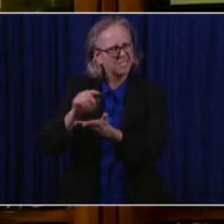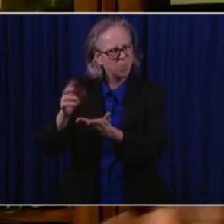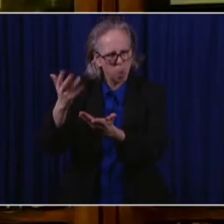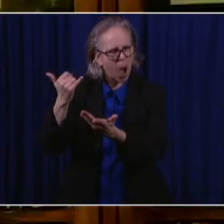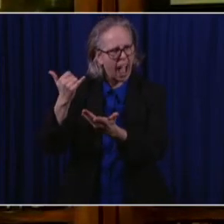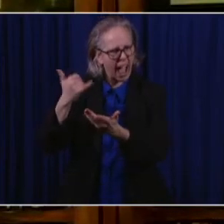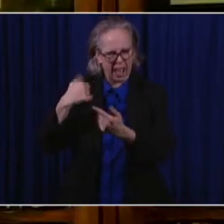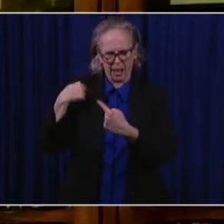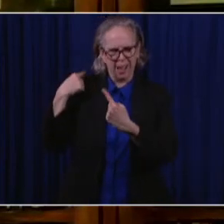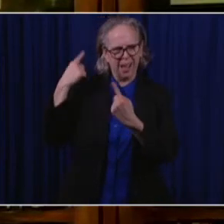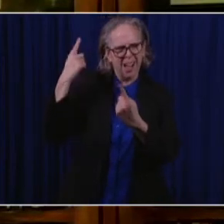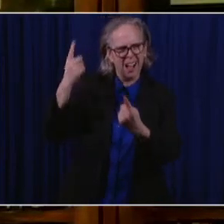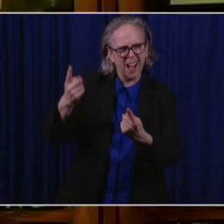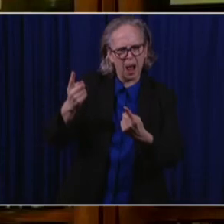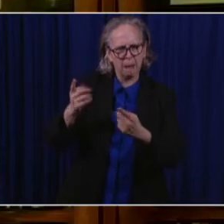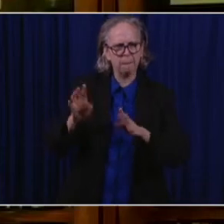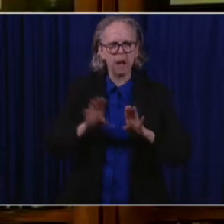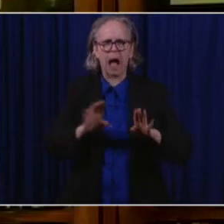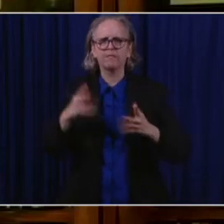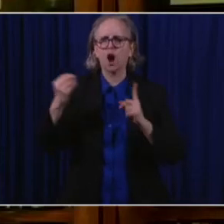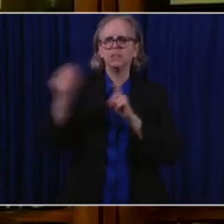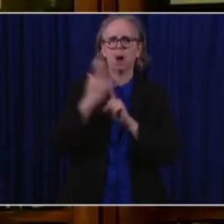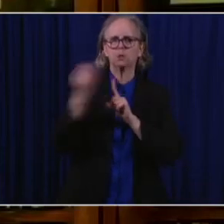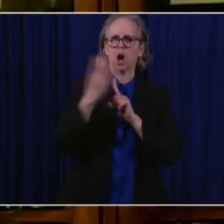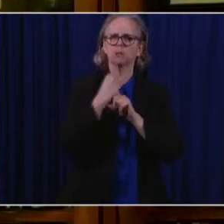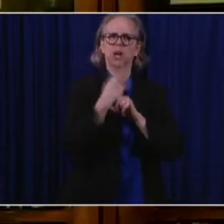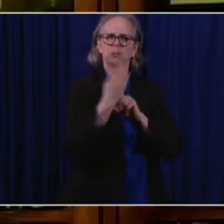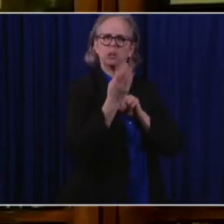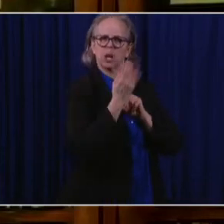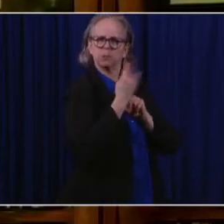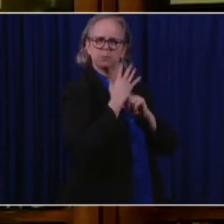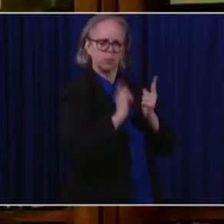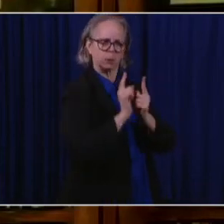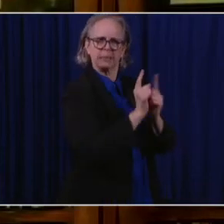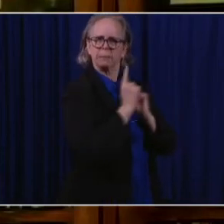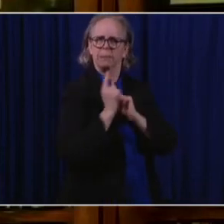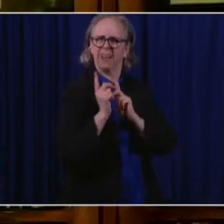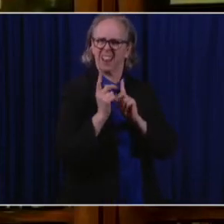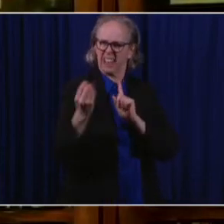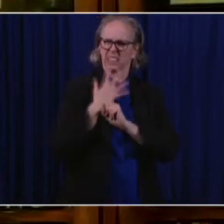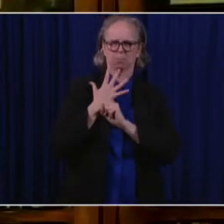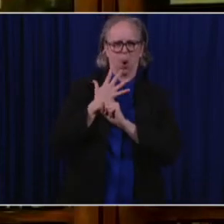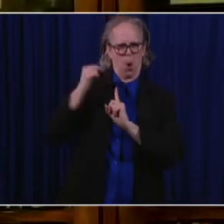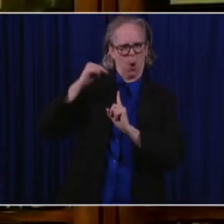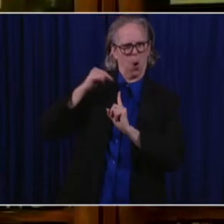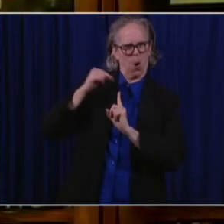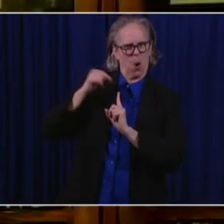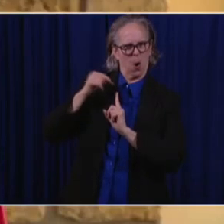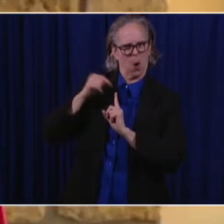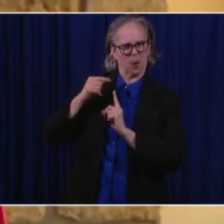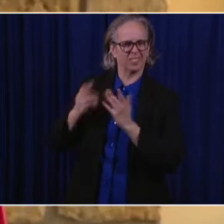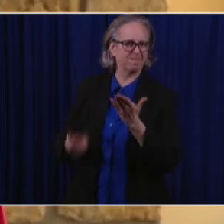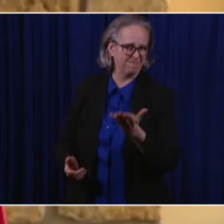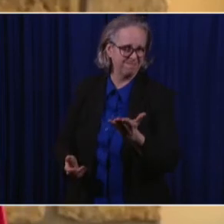parties and in large group settings, last weekend, it doesn't matter if you're negative today or not.